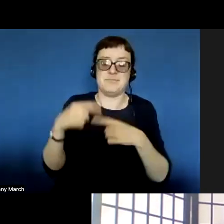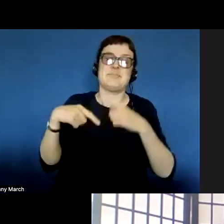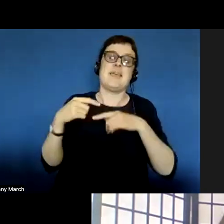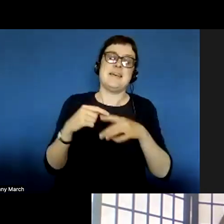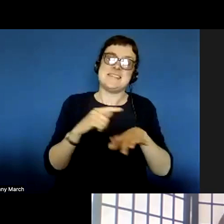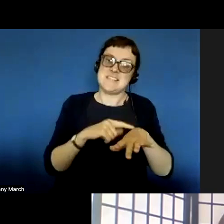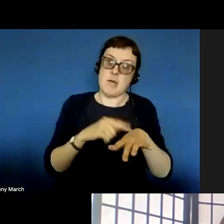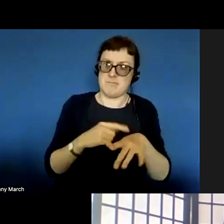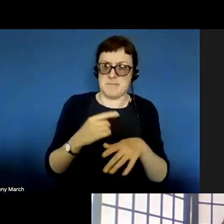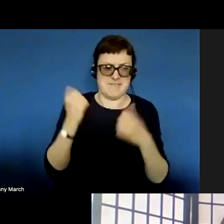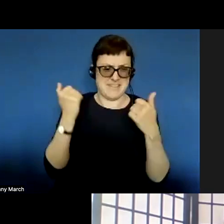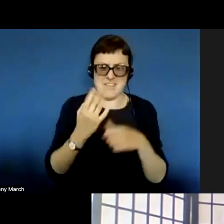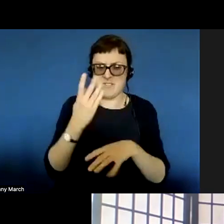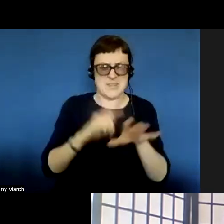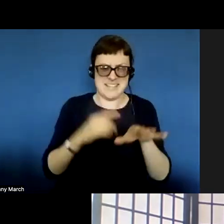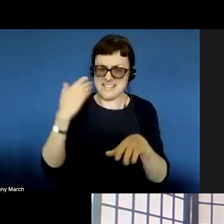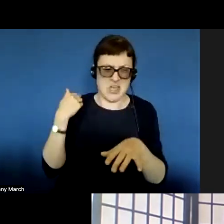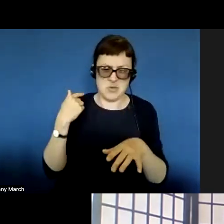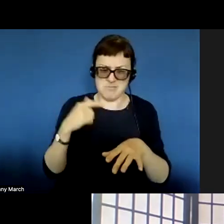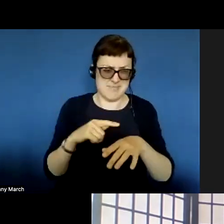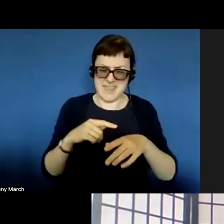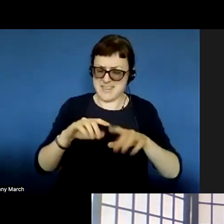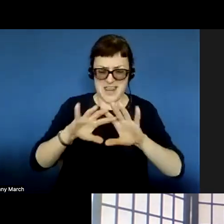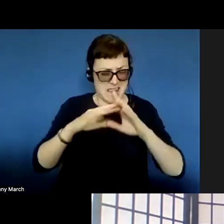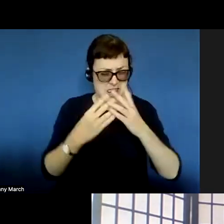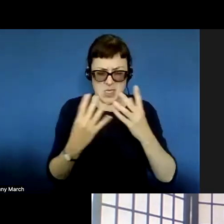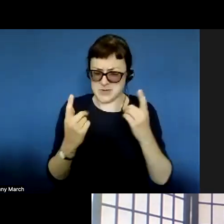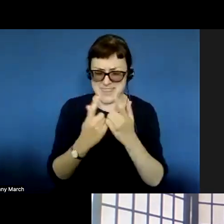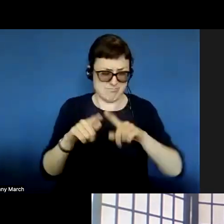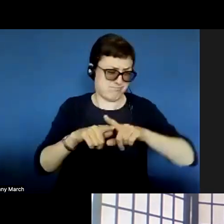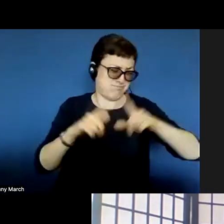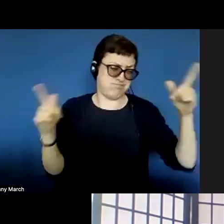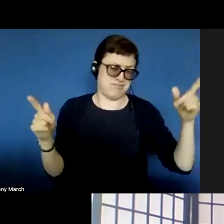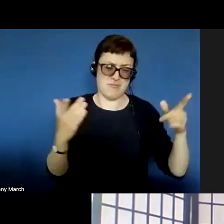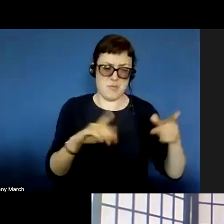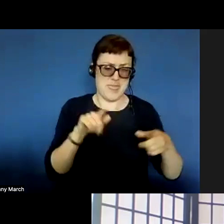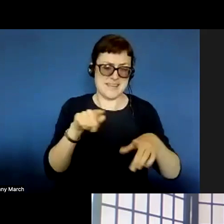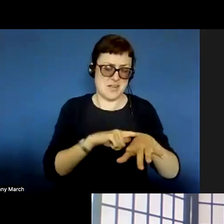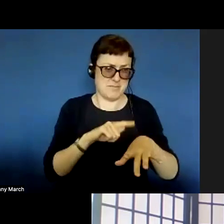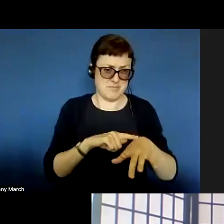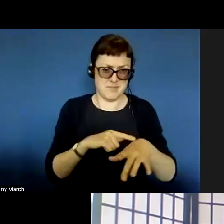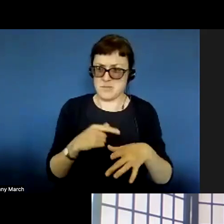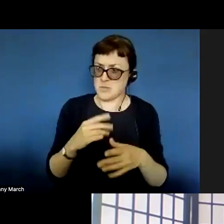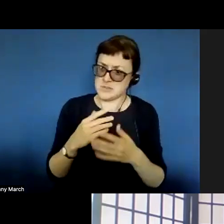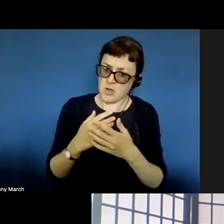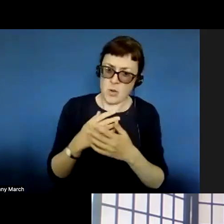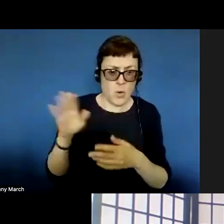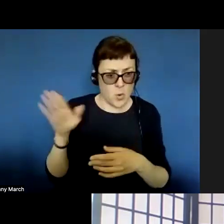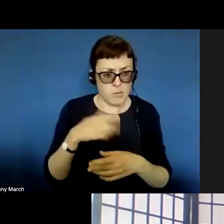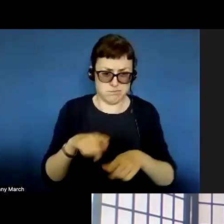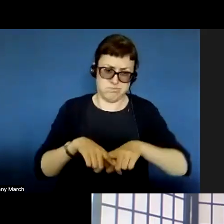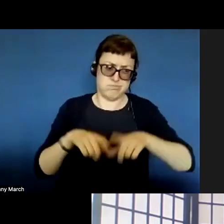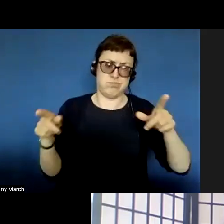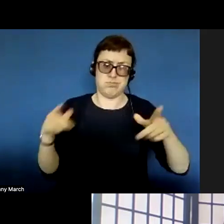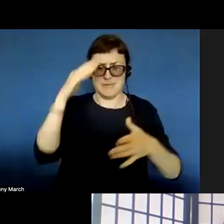Like we've all got different jobs, like our schedules are completely different. Then also we're all dealing with like different lived experiences of things. So obviously like health conditions take over.